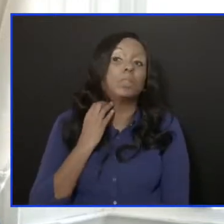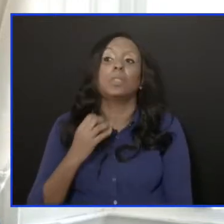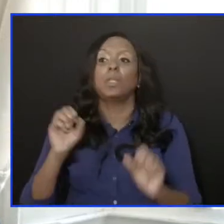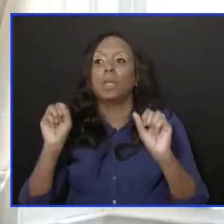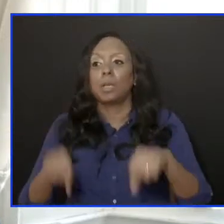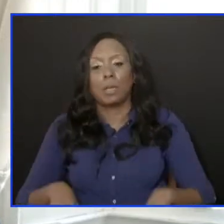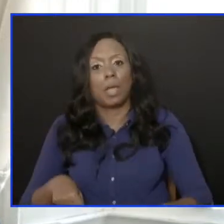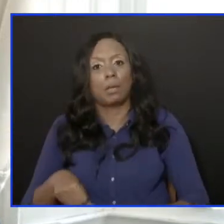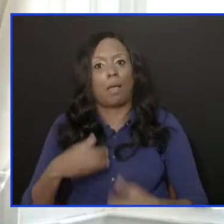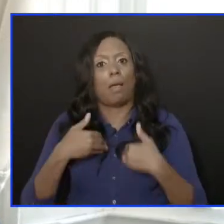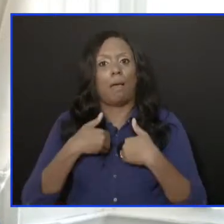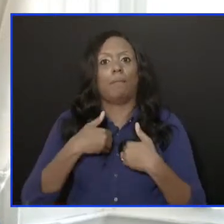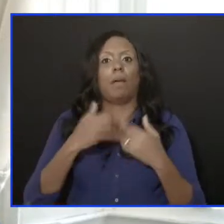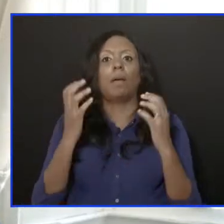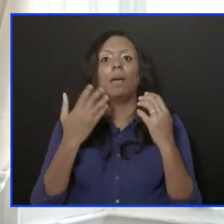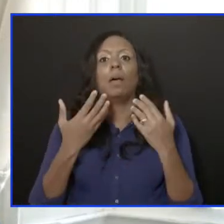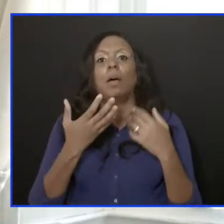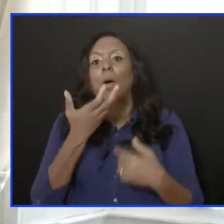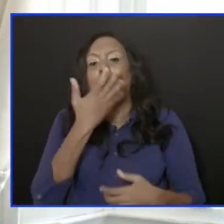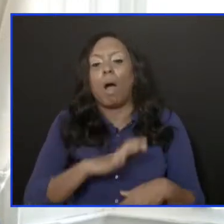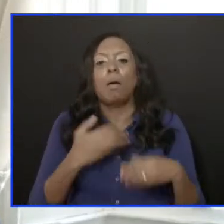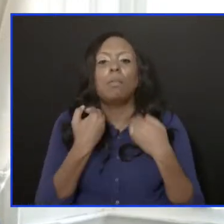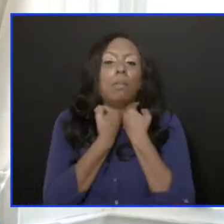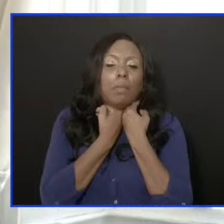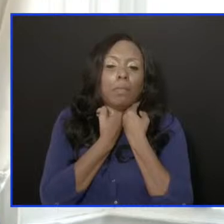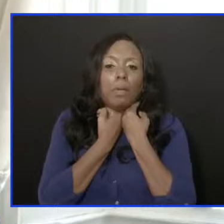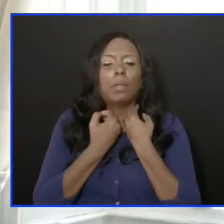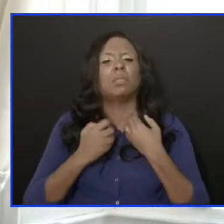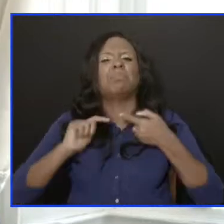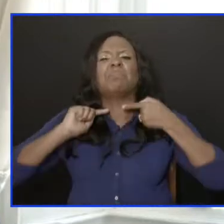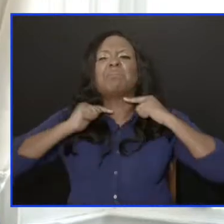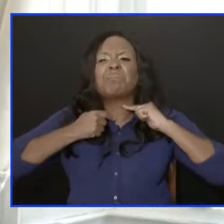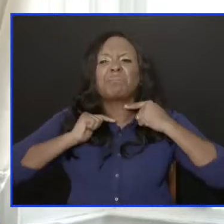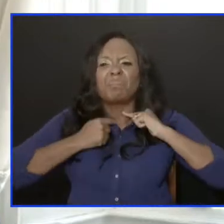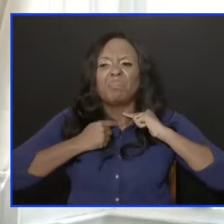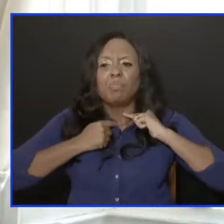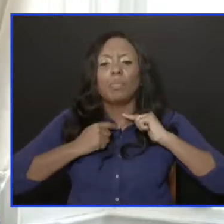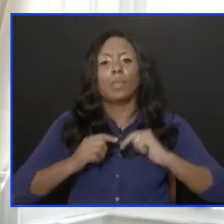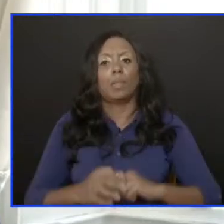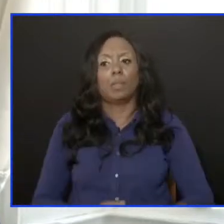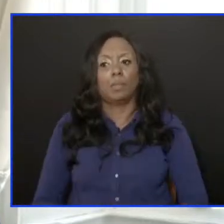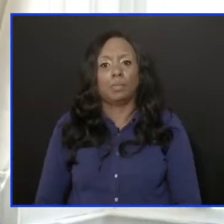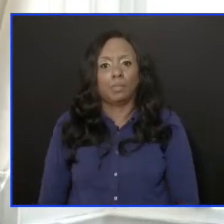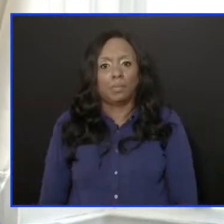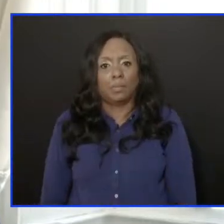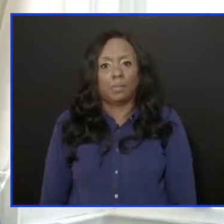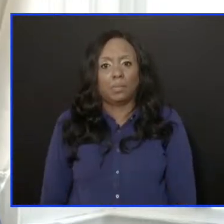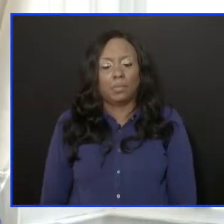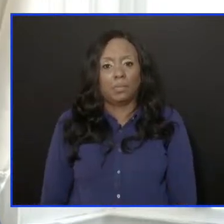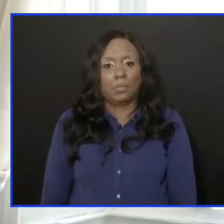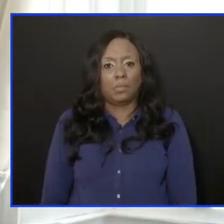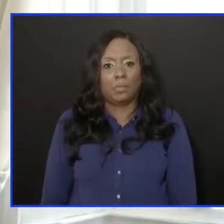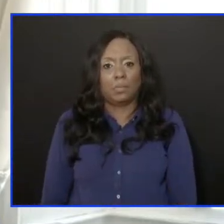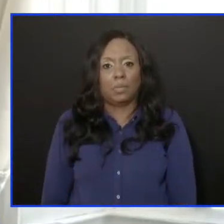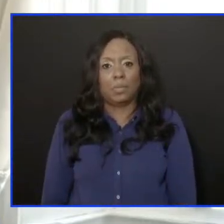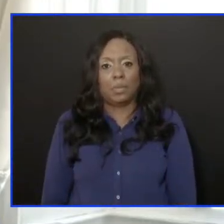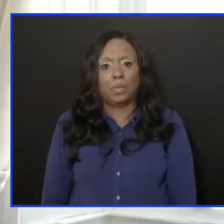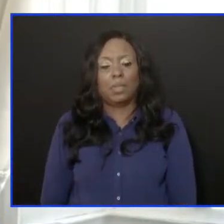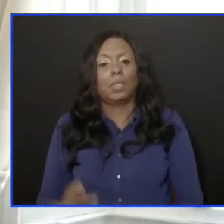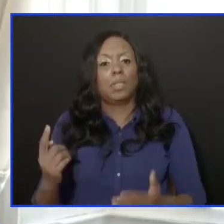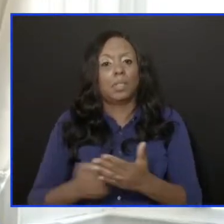You can get sore throat, you can get these things. I think the reason why you might see those persons in isolation is not necessarily because they're very